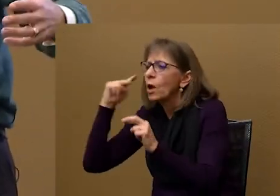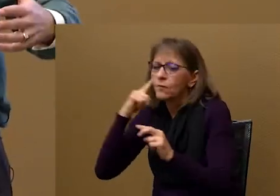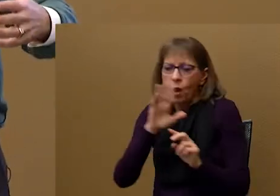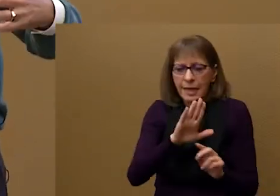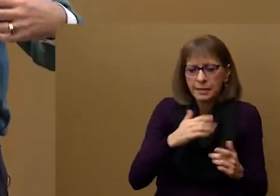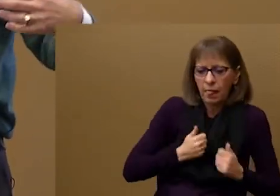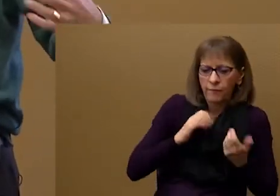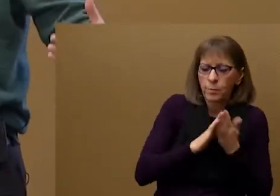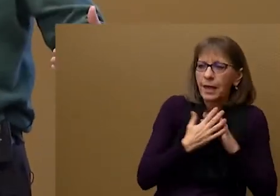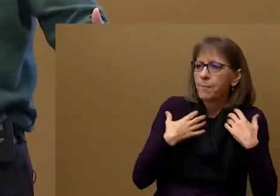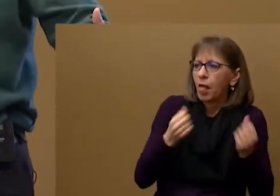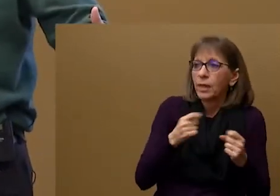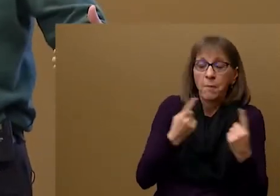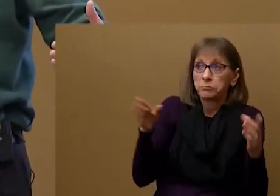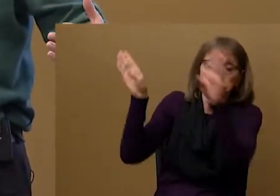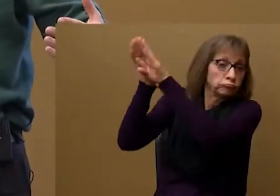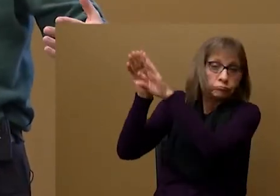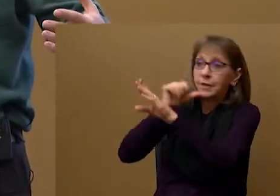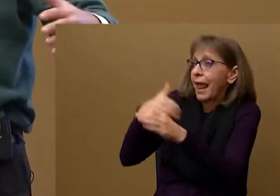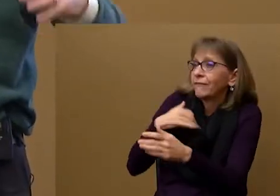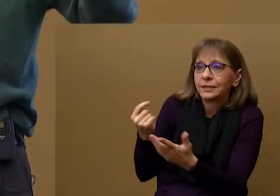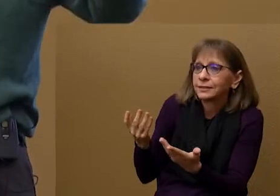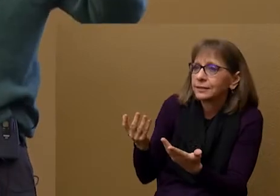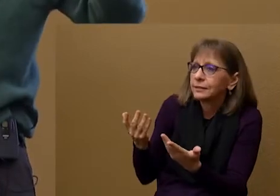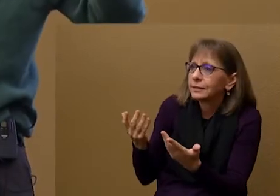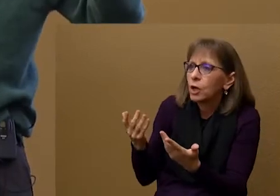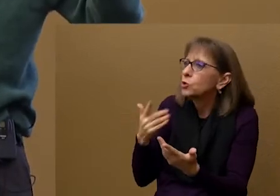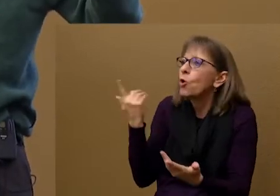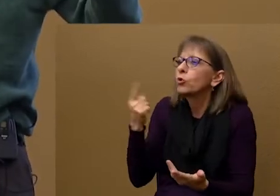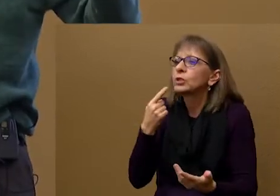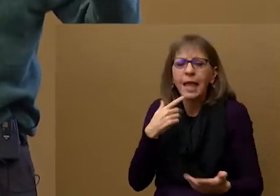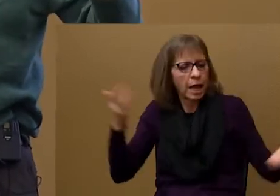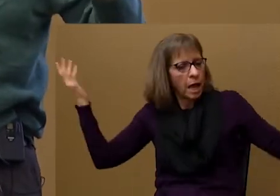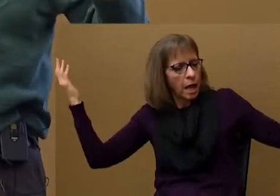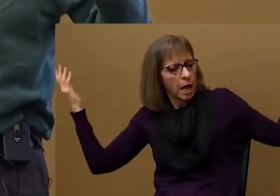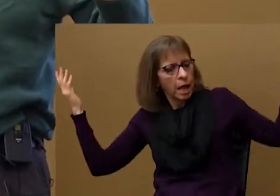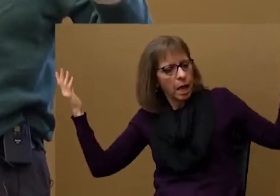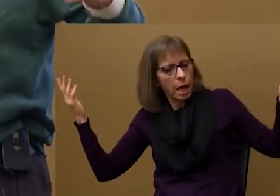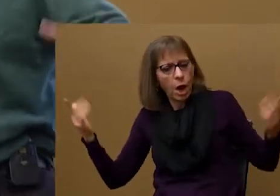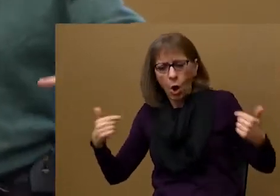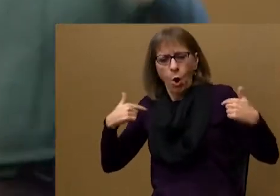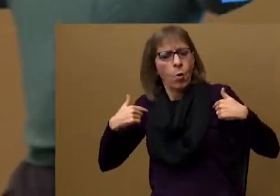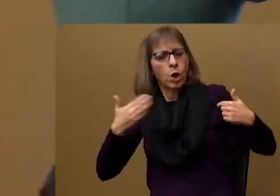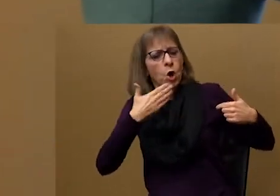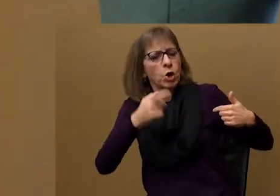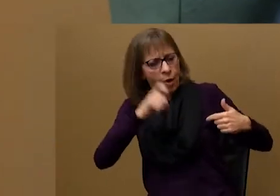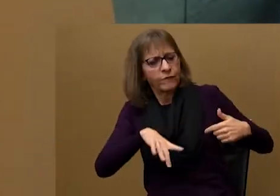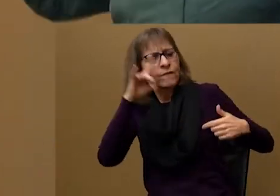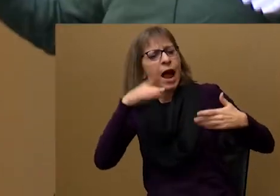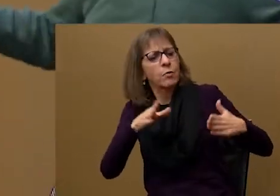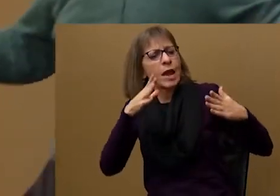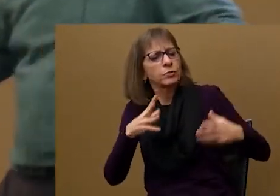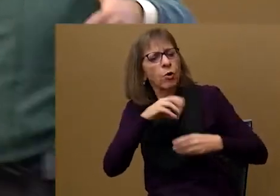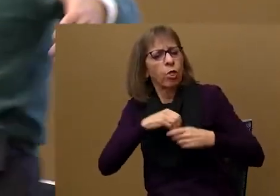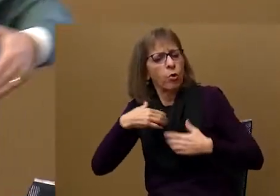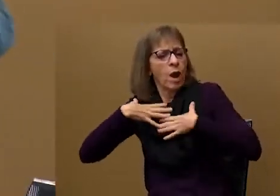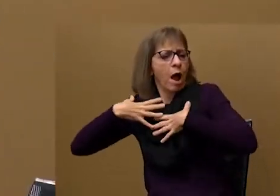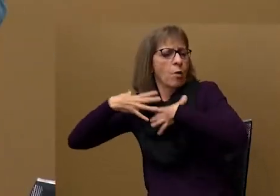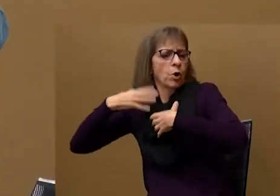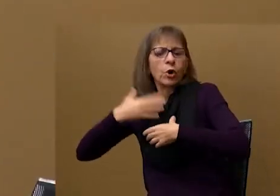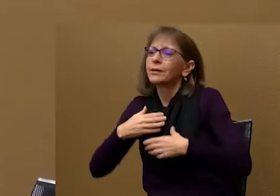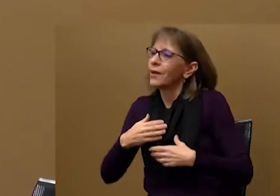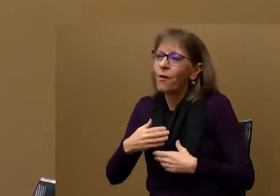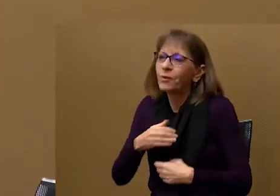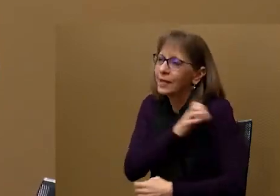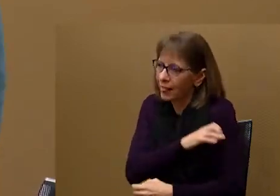other viewpoints in order to live a healthy life, but is closing off from that? You don't just say, we're good. You have to find ways